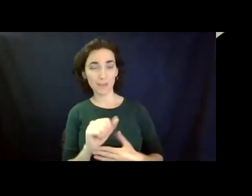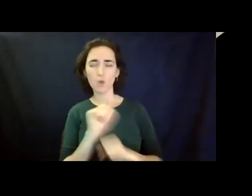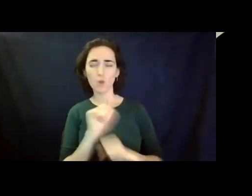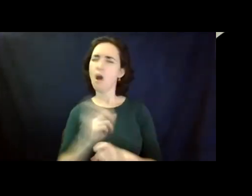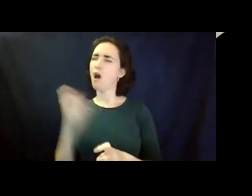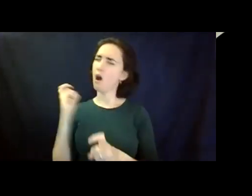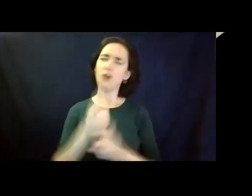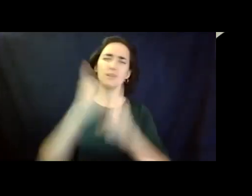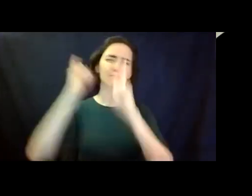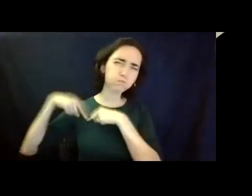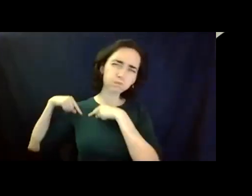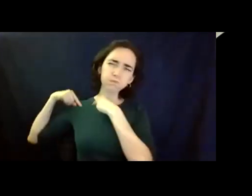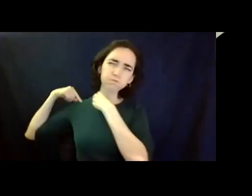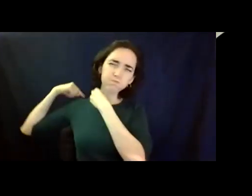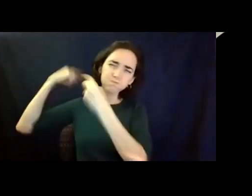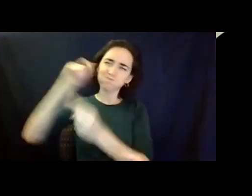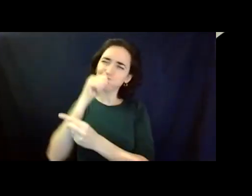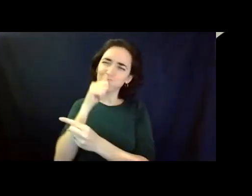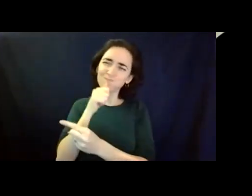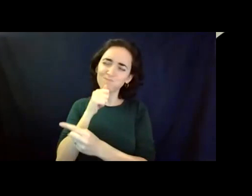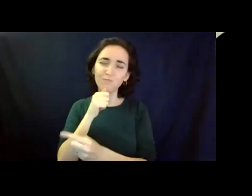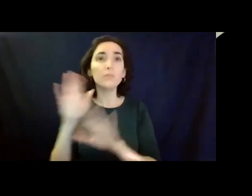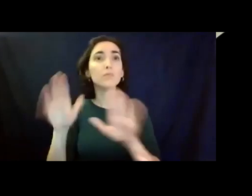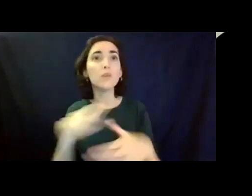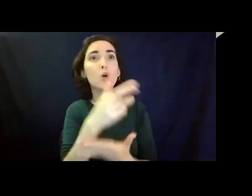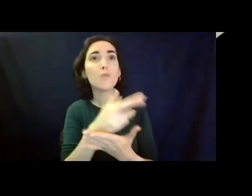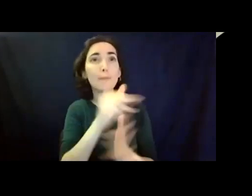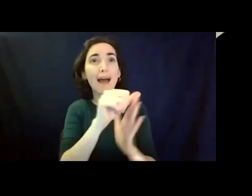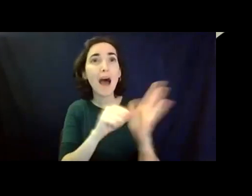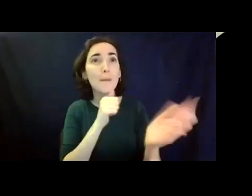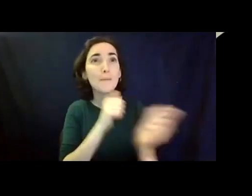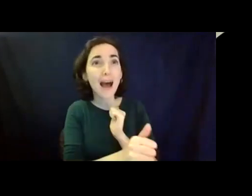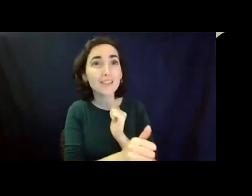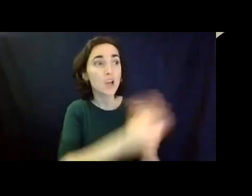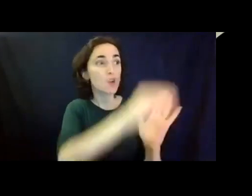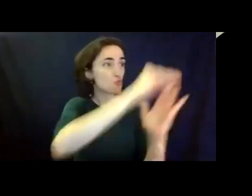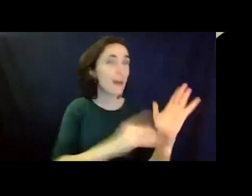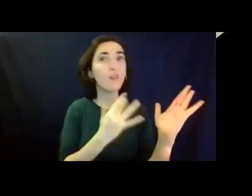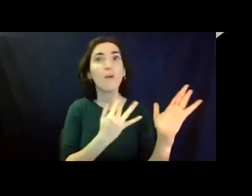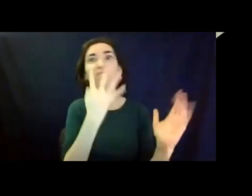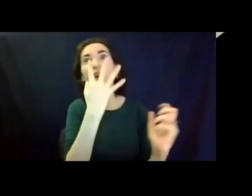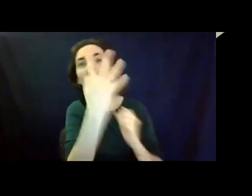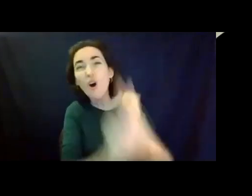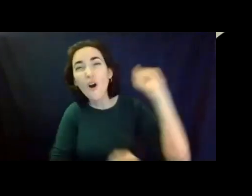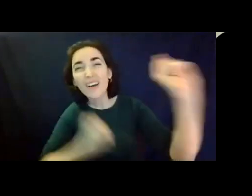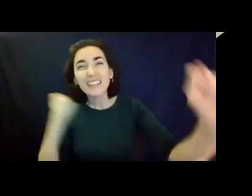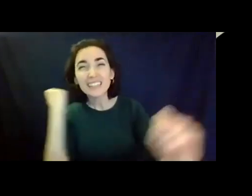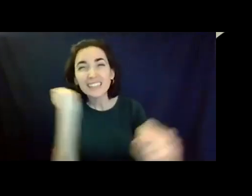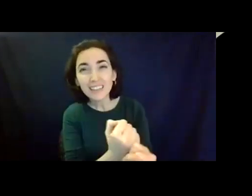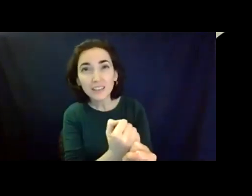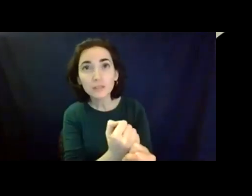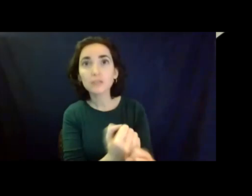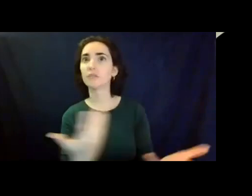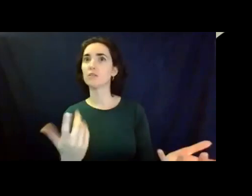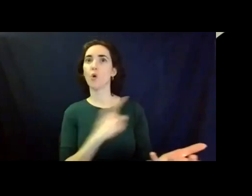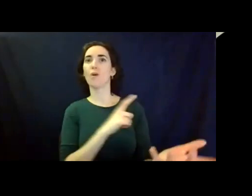I mean, it took, 4 years for the Rehabilitation Act to be passed after it was written? You know, it's holding our legislators accountable